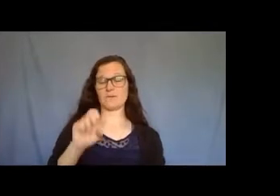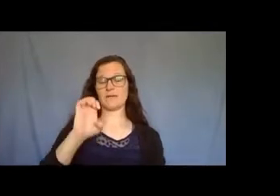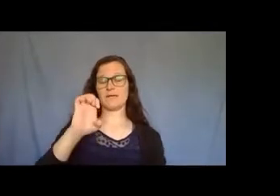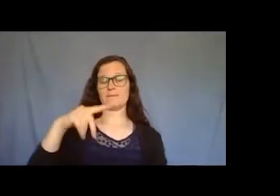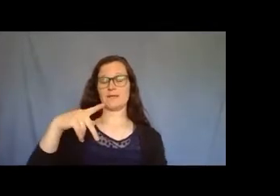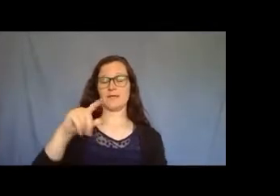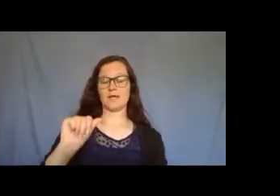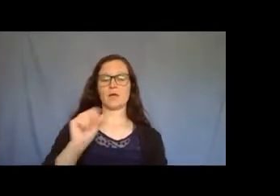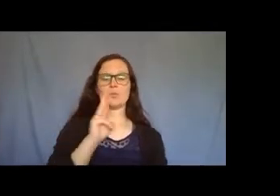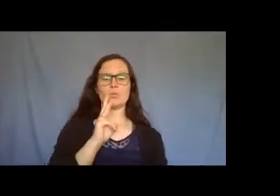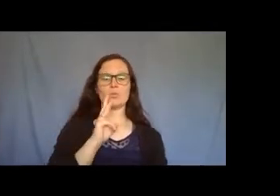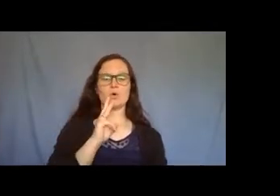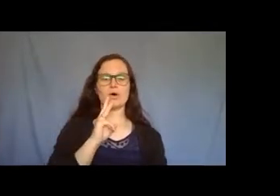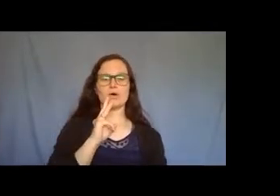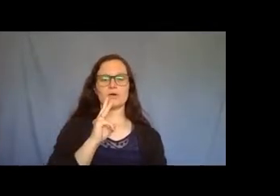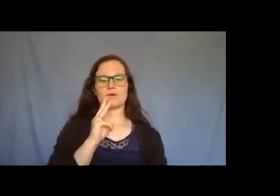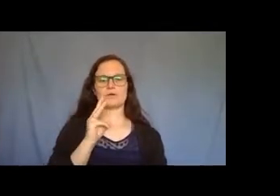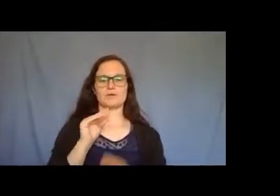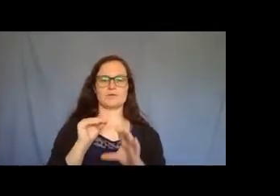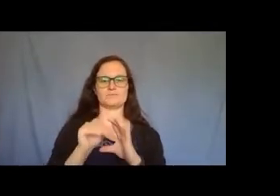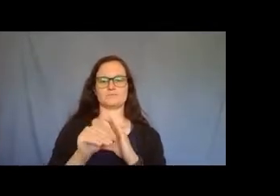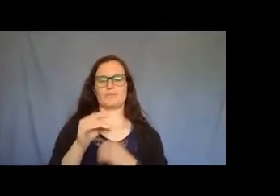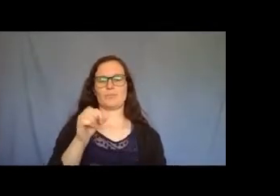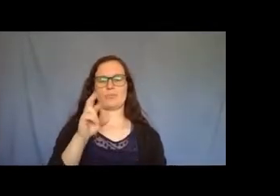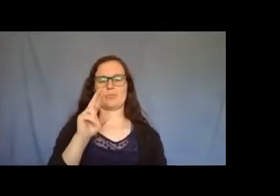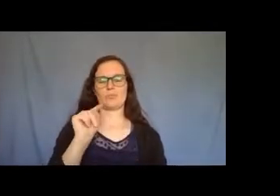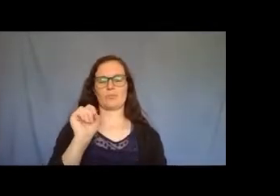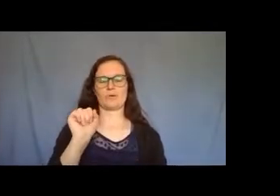portal, also known as STORAD to some folks,